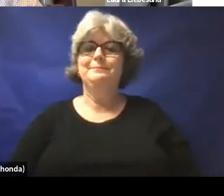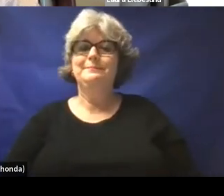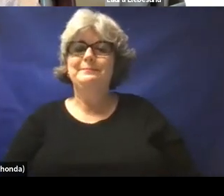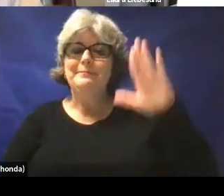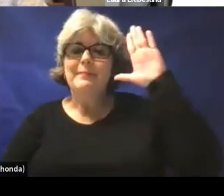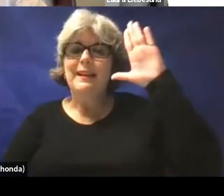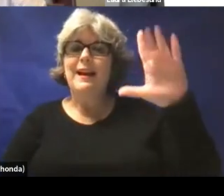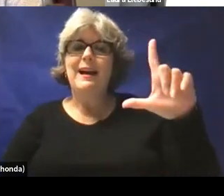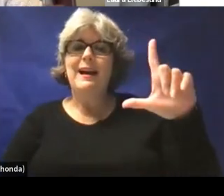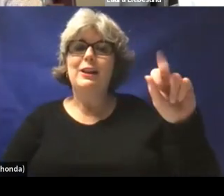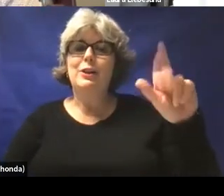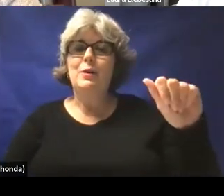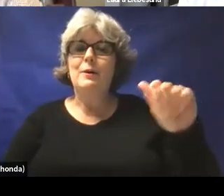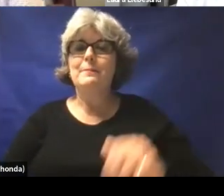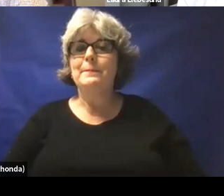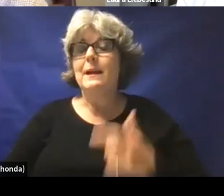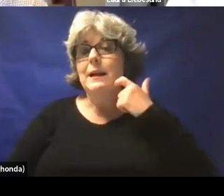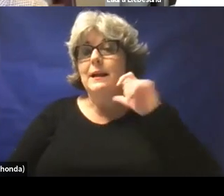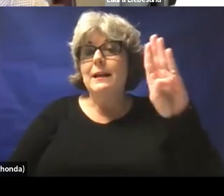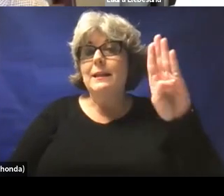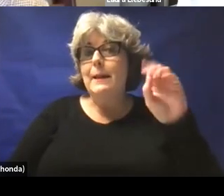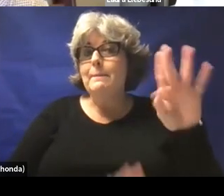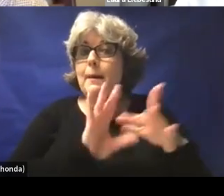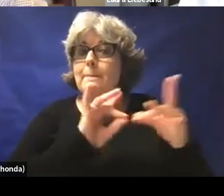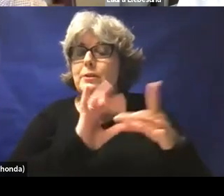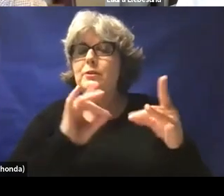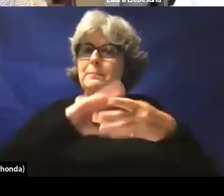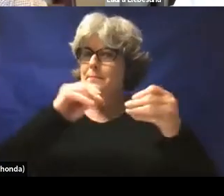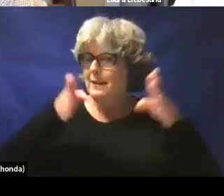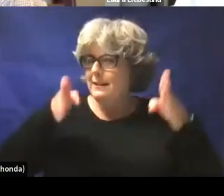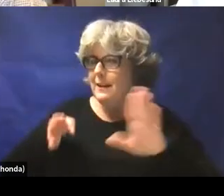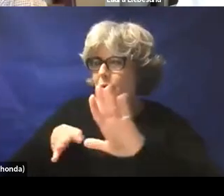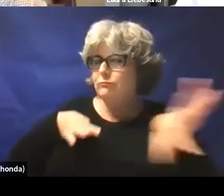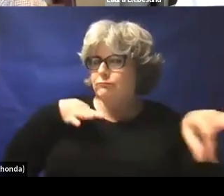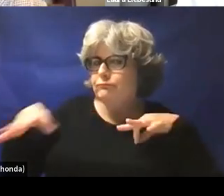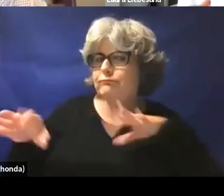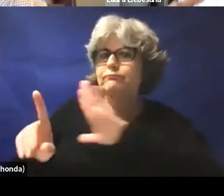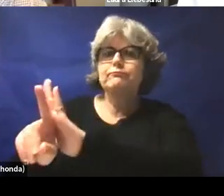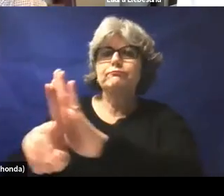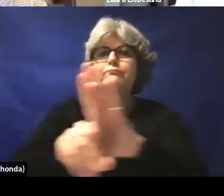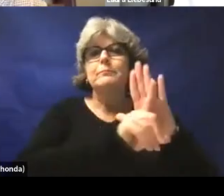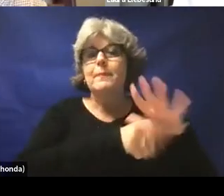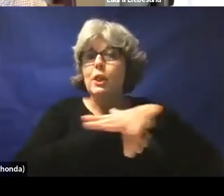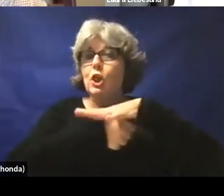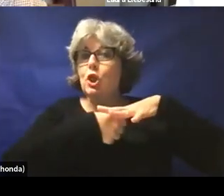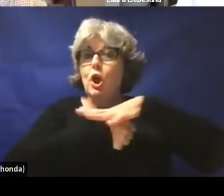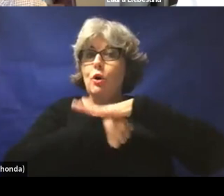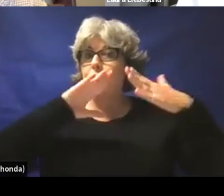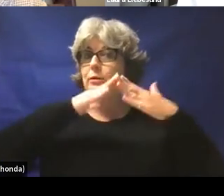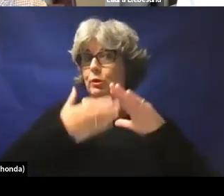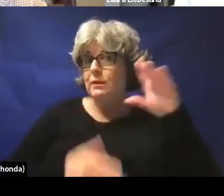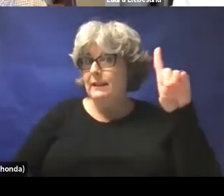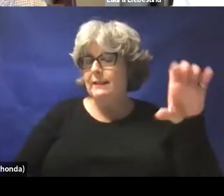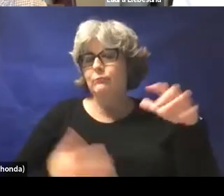Hi. So like Bob mentioned, a lot of our narrators described that the local bartending community in DC